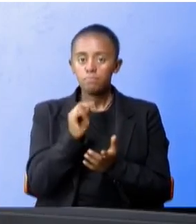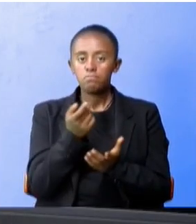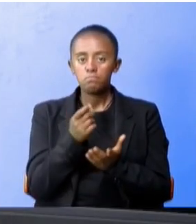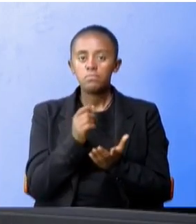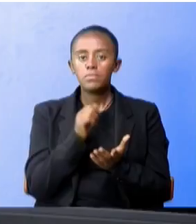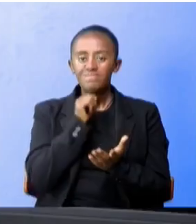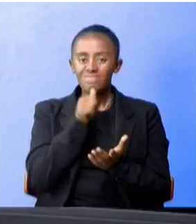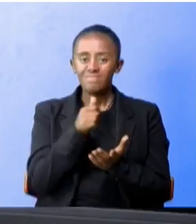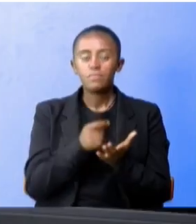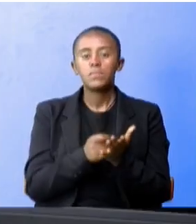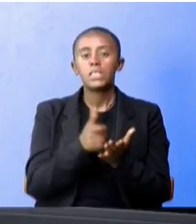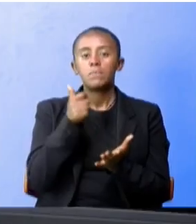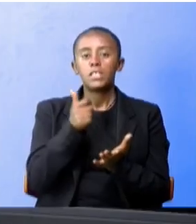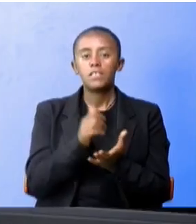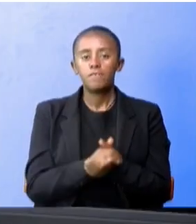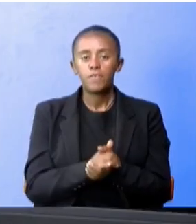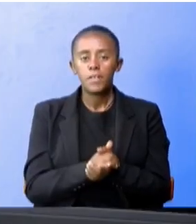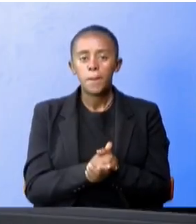and